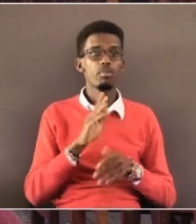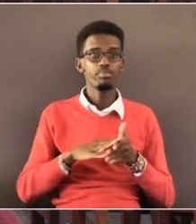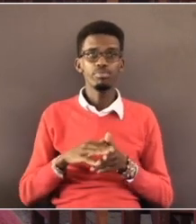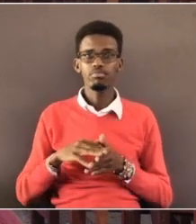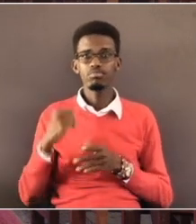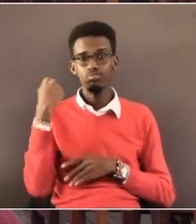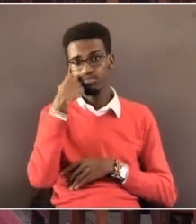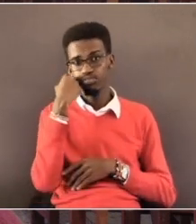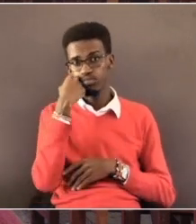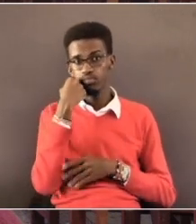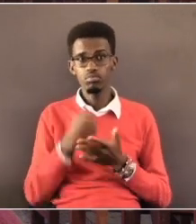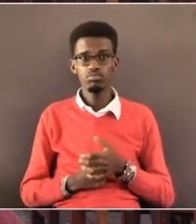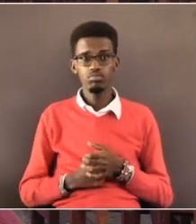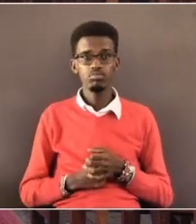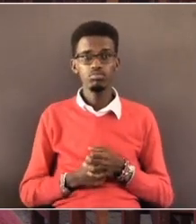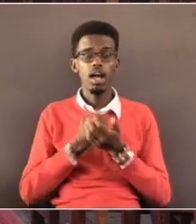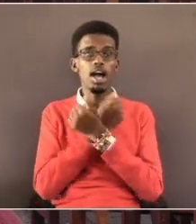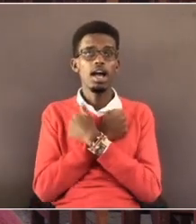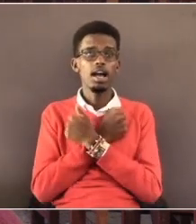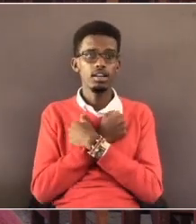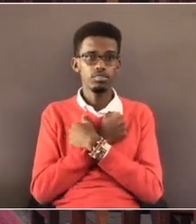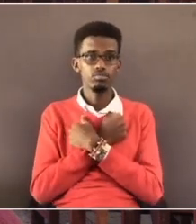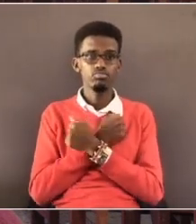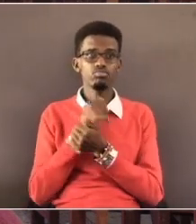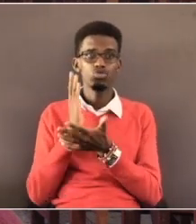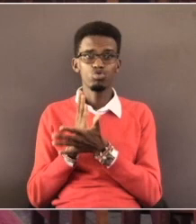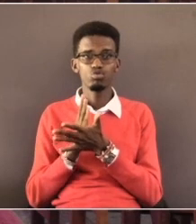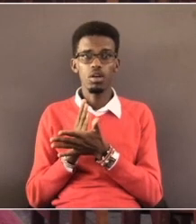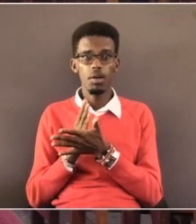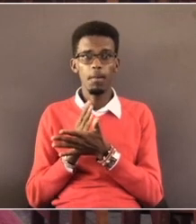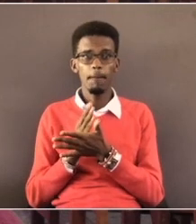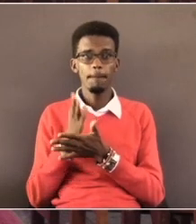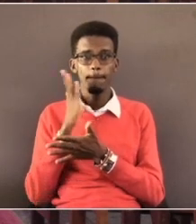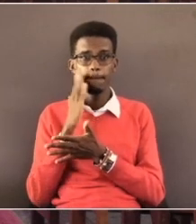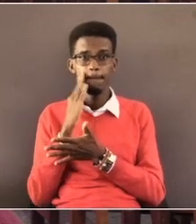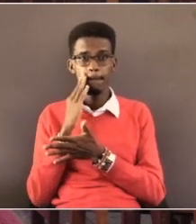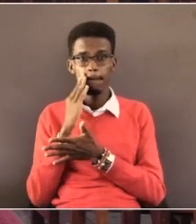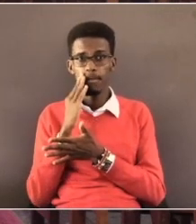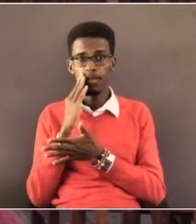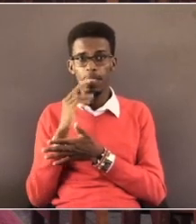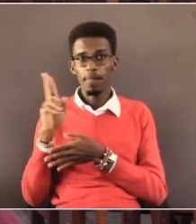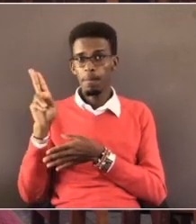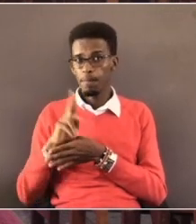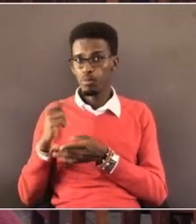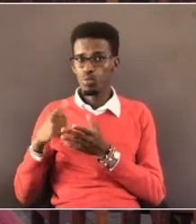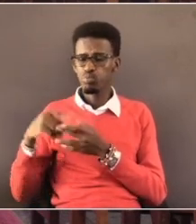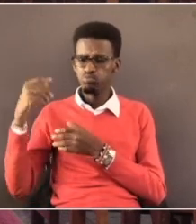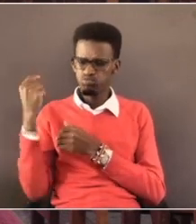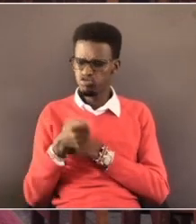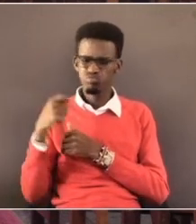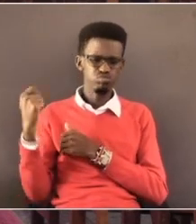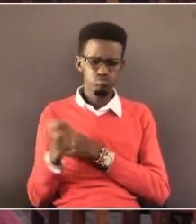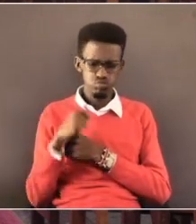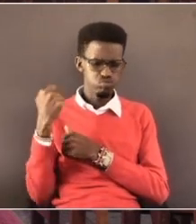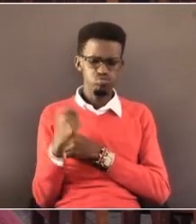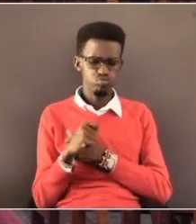hit? Hata kama ni upendo. Yes, your mom gave you alitumia slippers, mwiko, whatever the